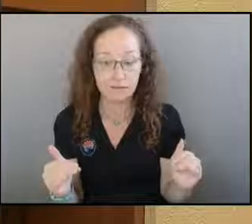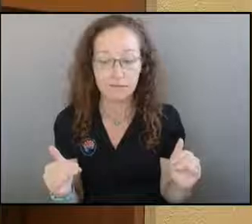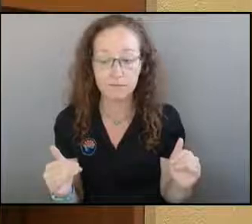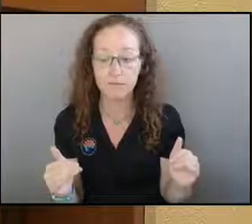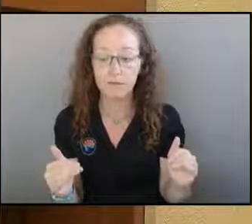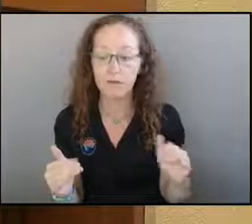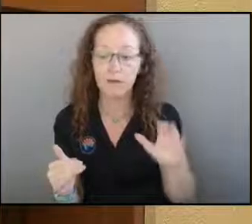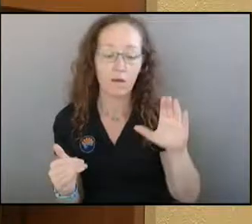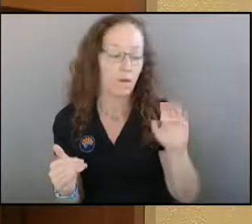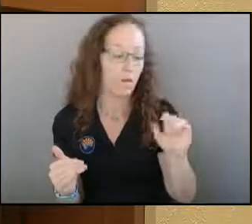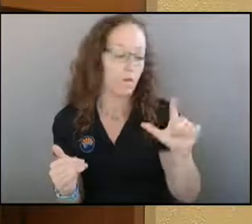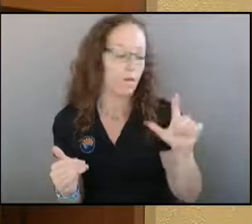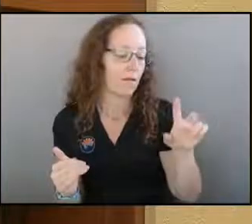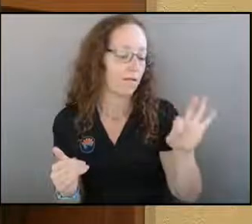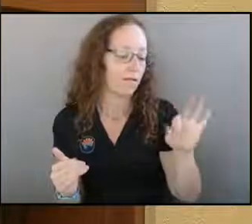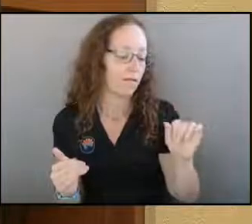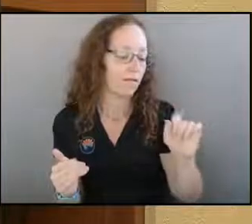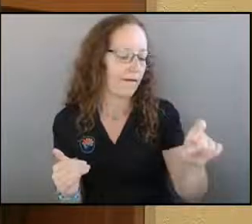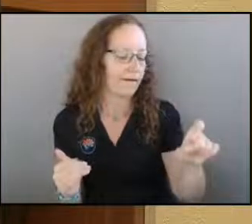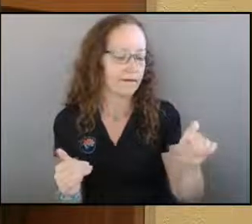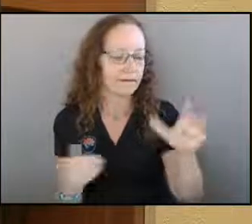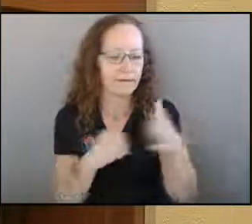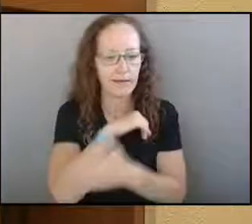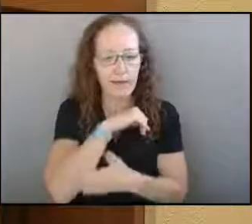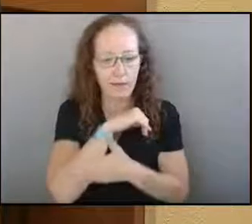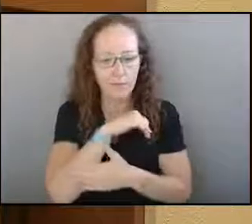Colfax County Under Sheriff Leonard Baca.